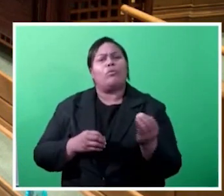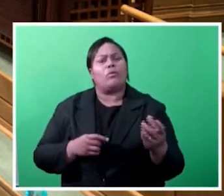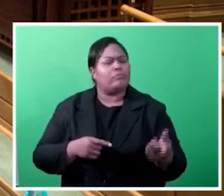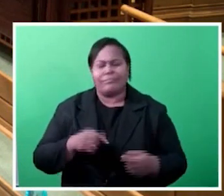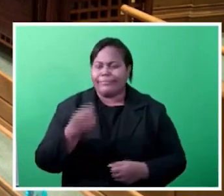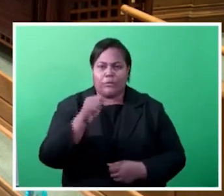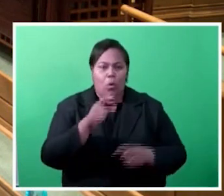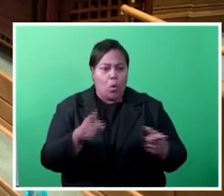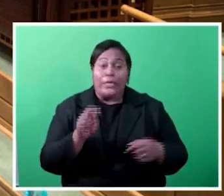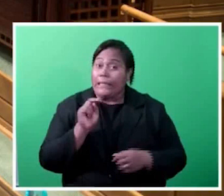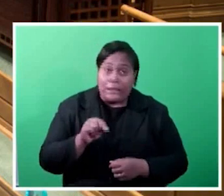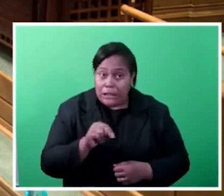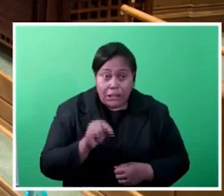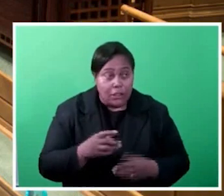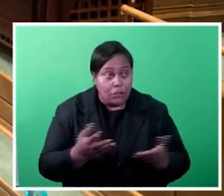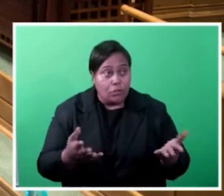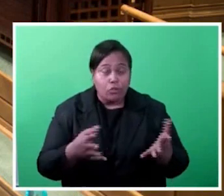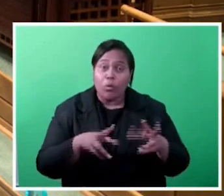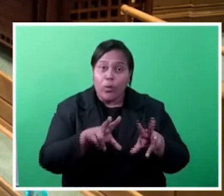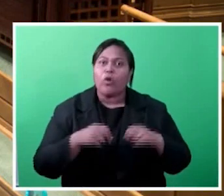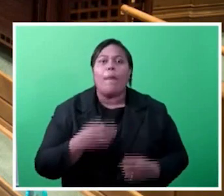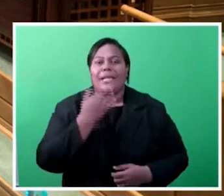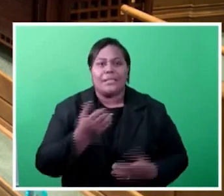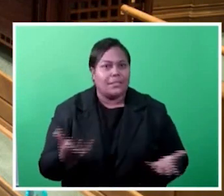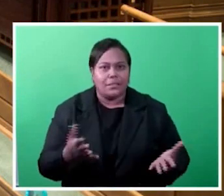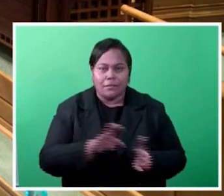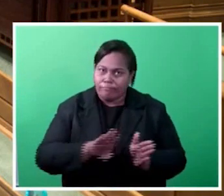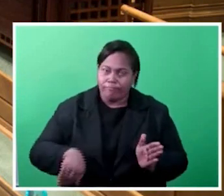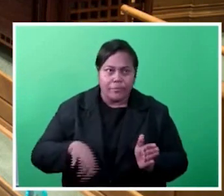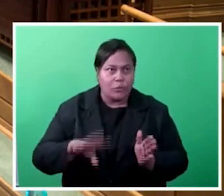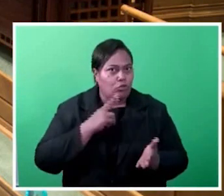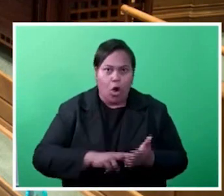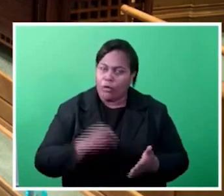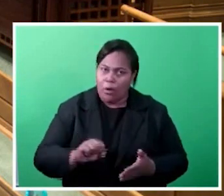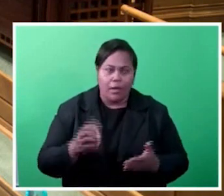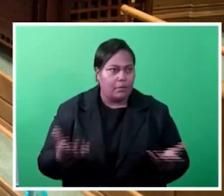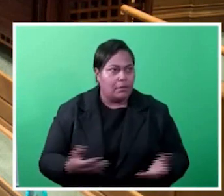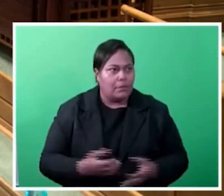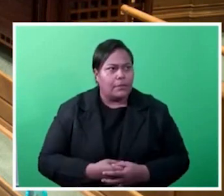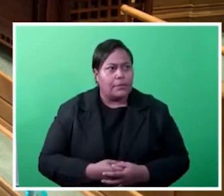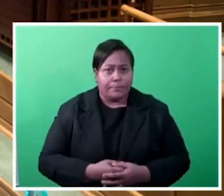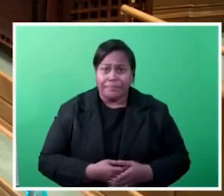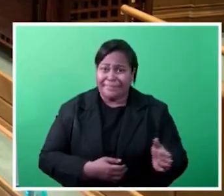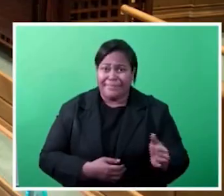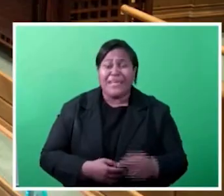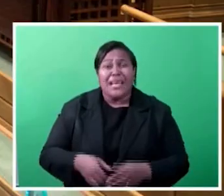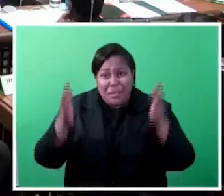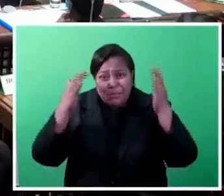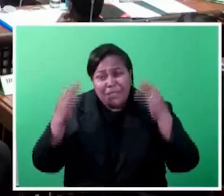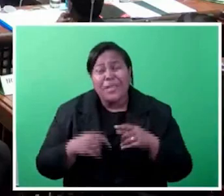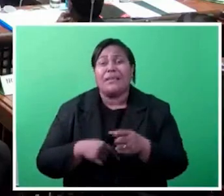sir. That comment needs to be withdrawn, please, with your indulgence. Speaker, he can, after I have spoken, clarify